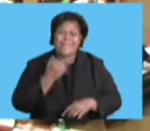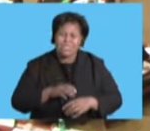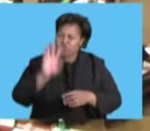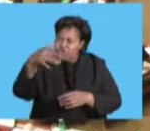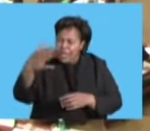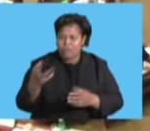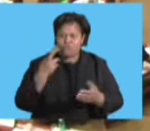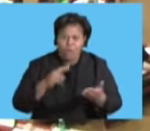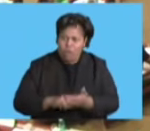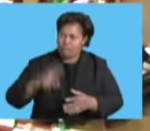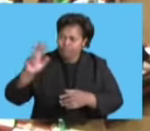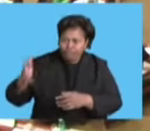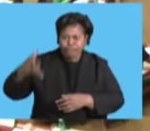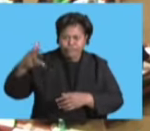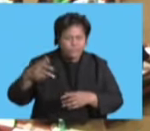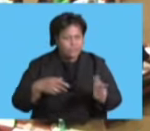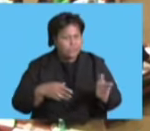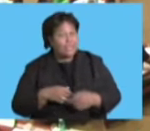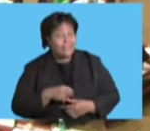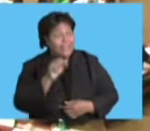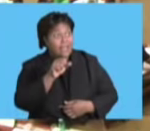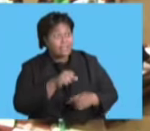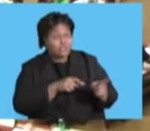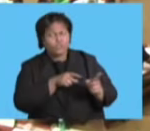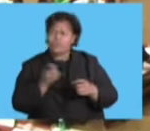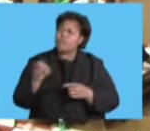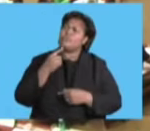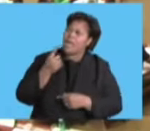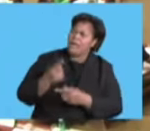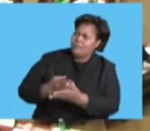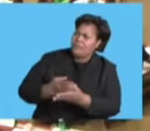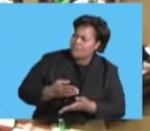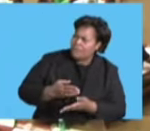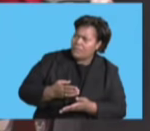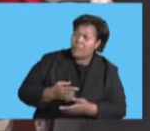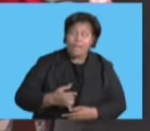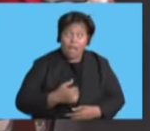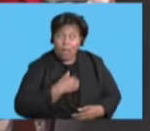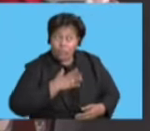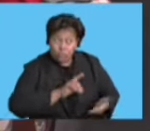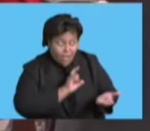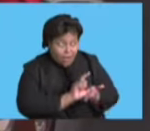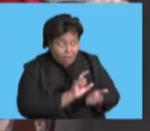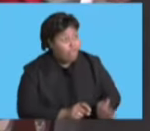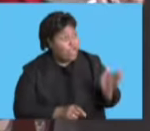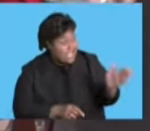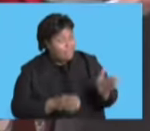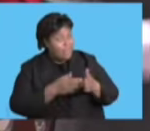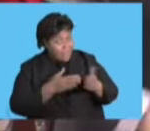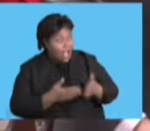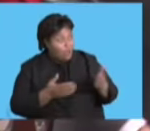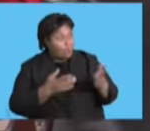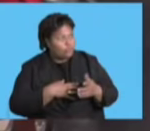on a number of occasions. That's what you I was know going that. to say. That's what I was going to say. Mr. Speaker, sir, I did clarify that. For him to now misrepresent that is actually